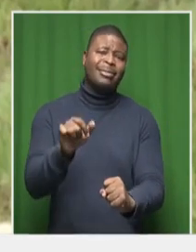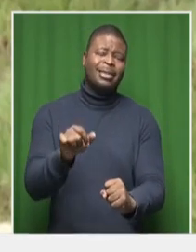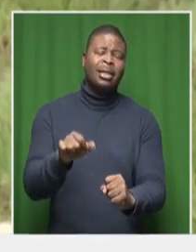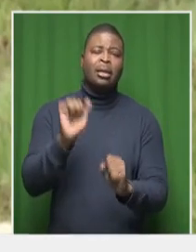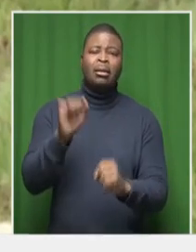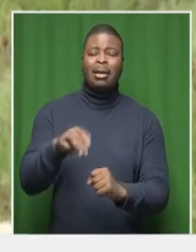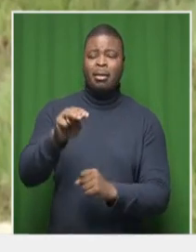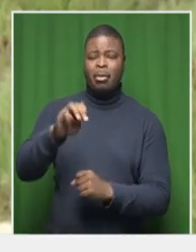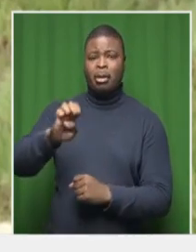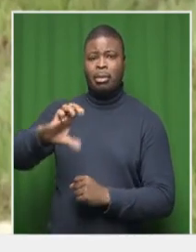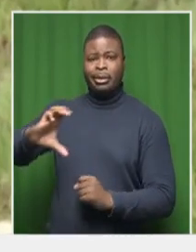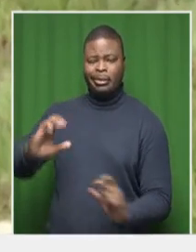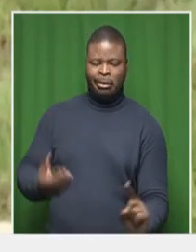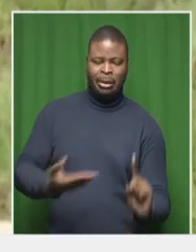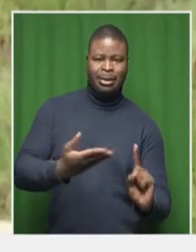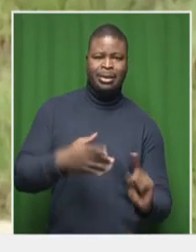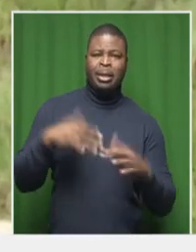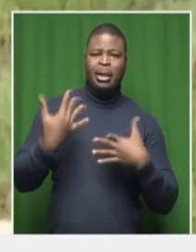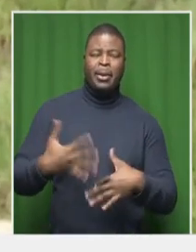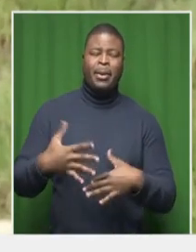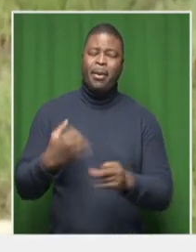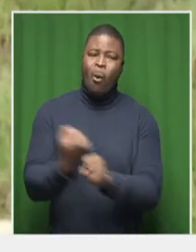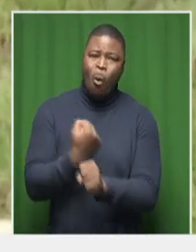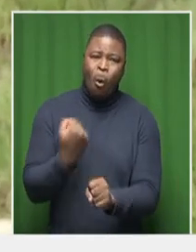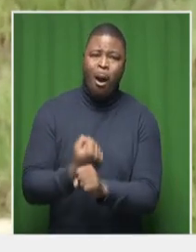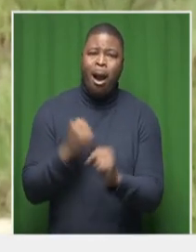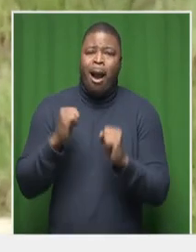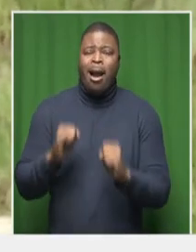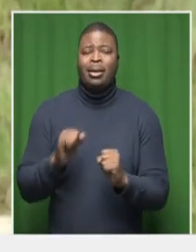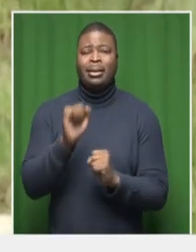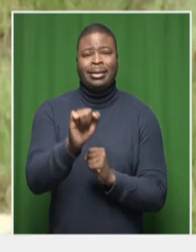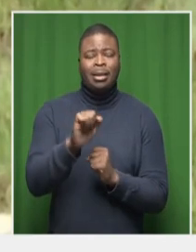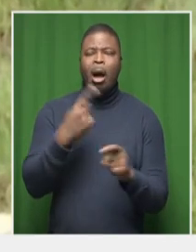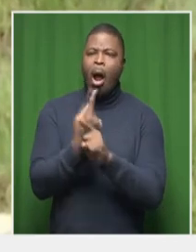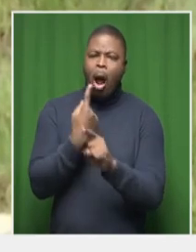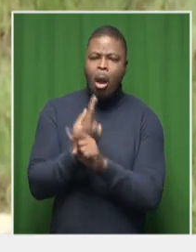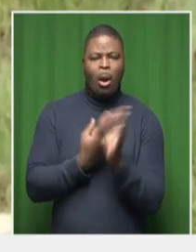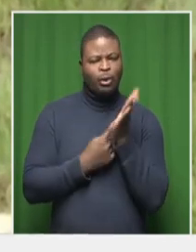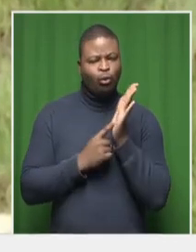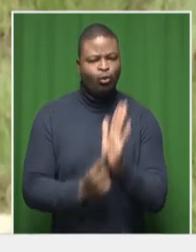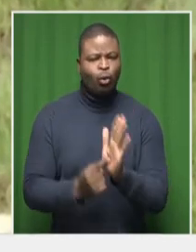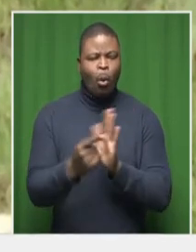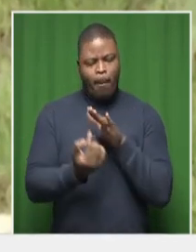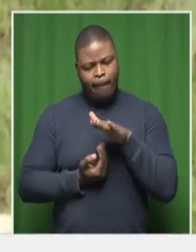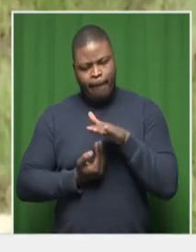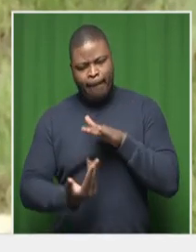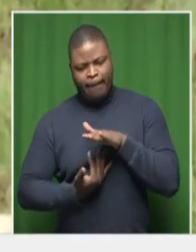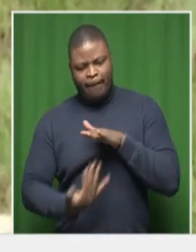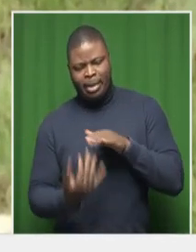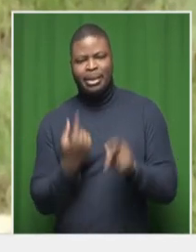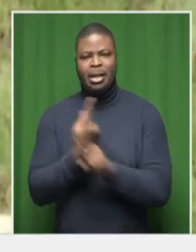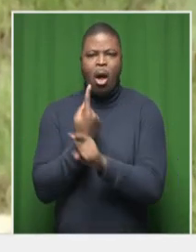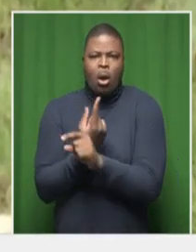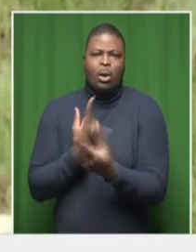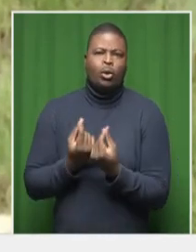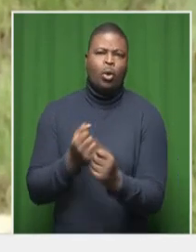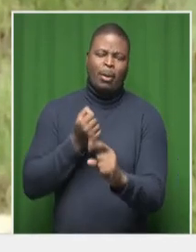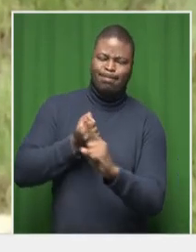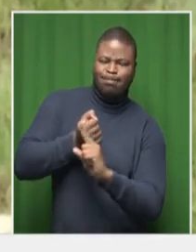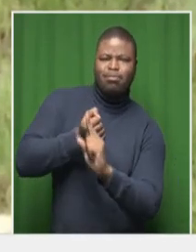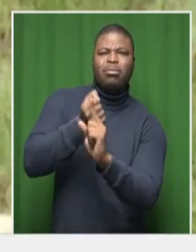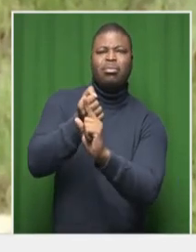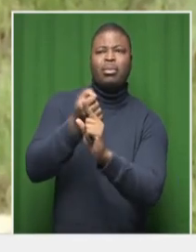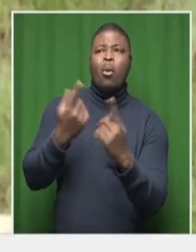And he demonstrated all this throughout his work and through, as I said, in the